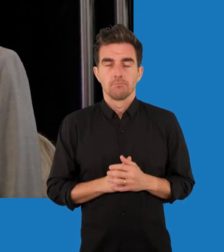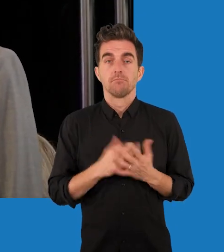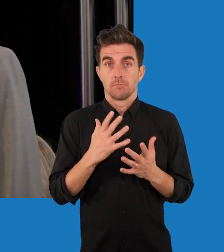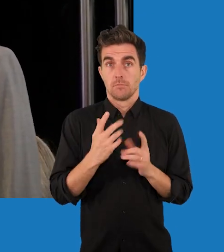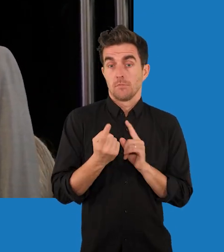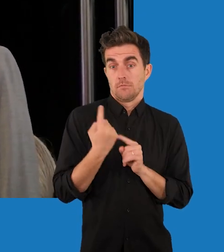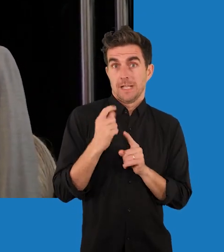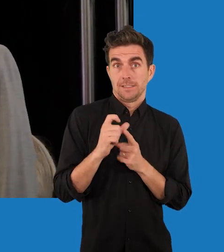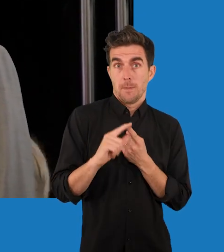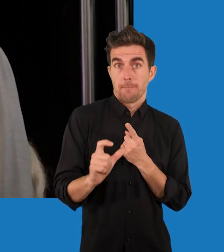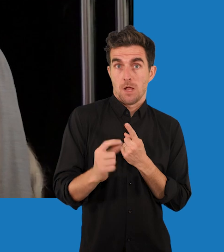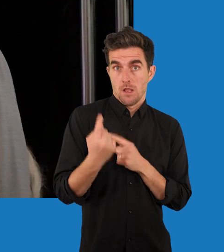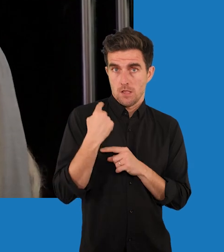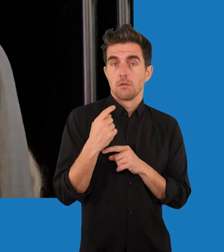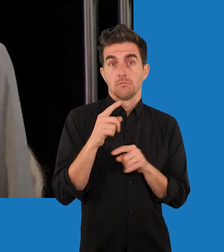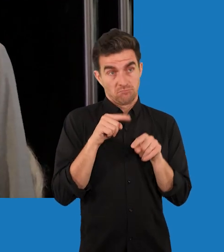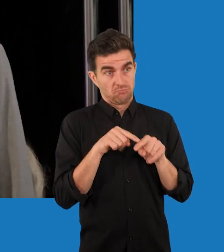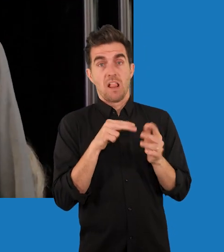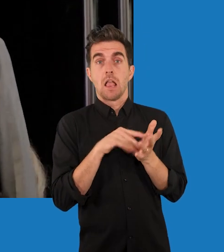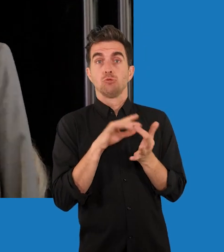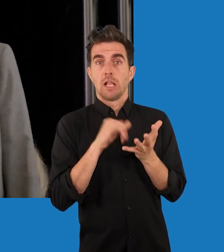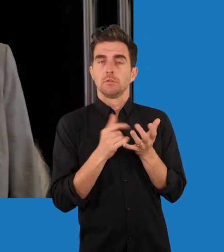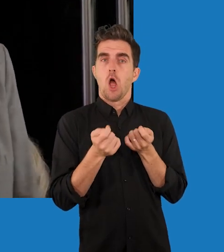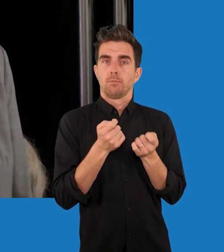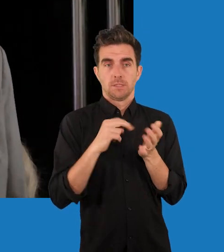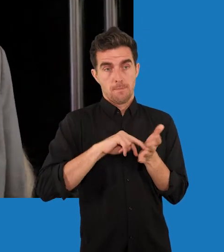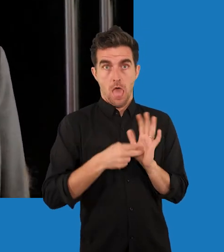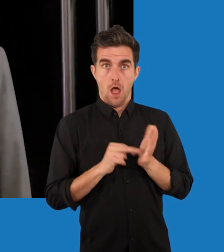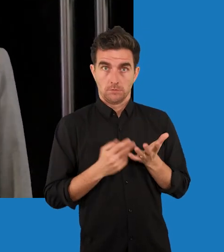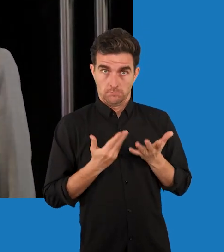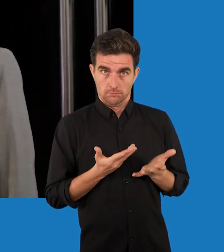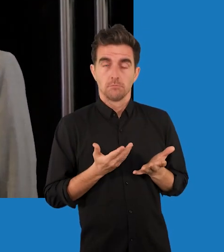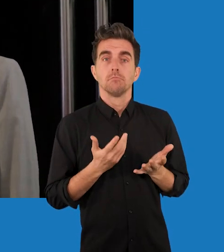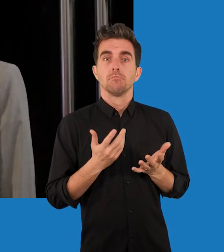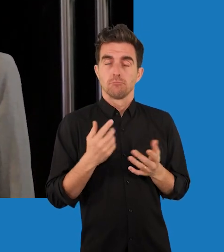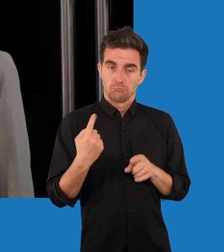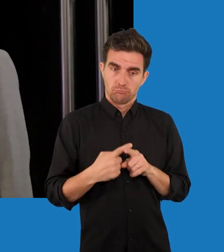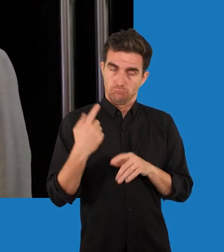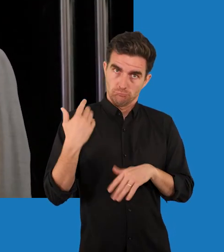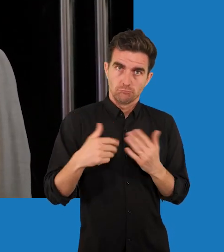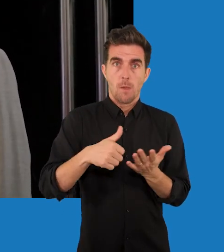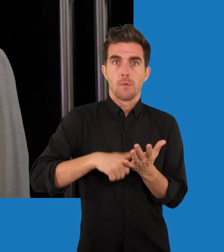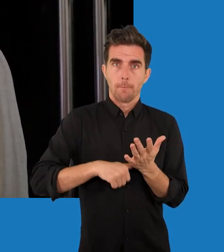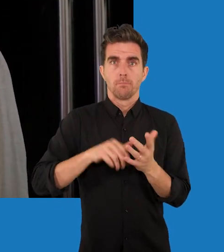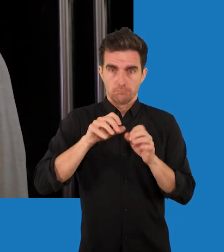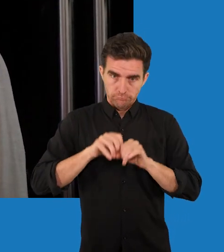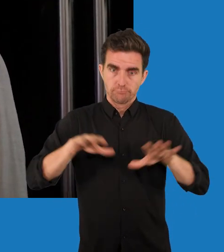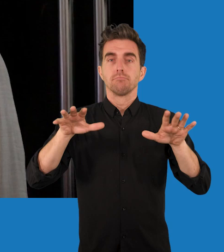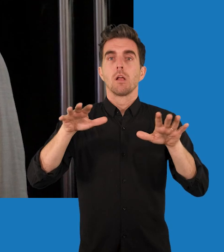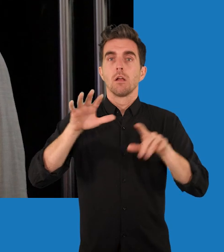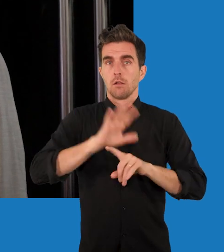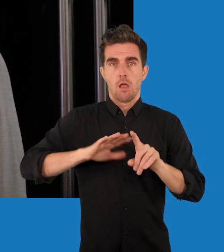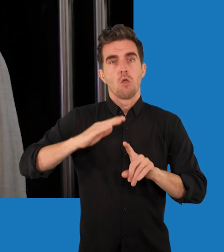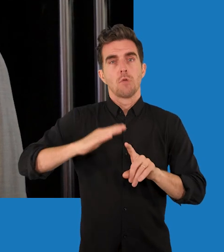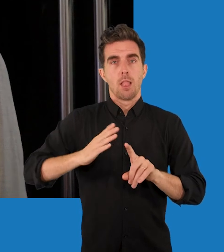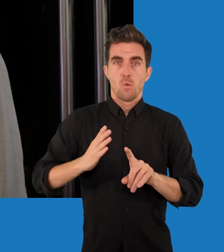Hub by December of this year, in line with the NHS operating plan, with a rapid programme to roll